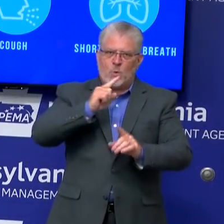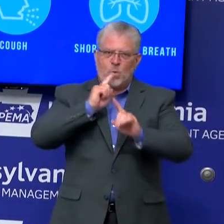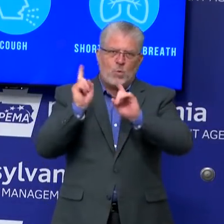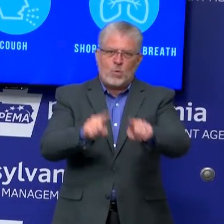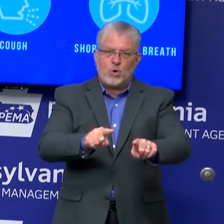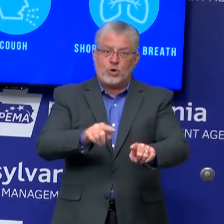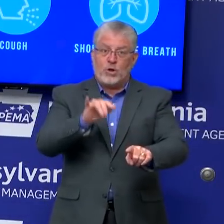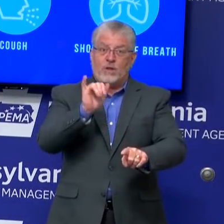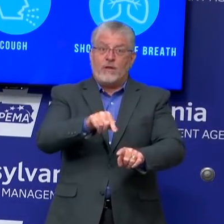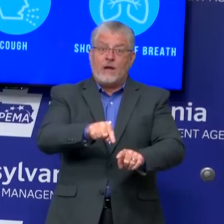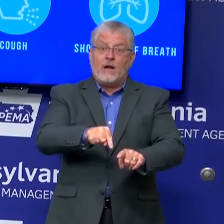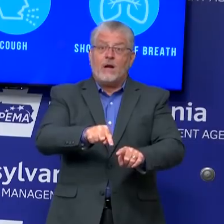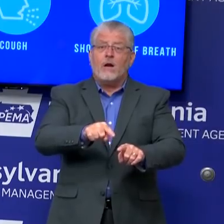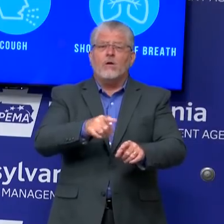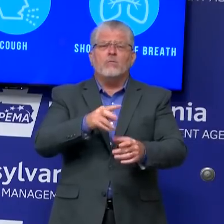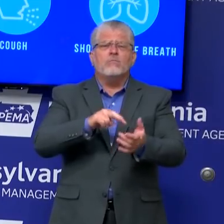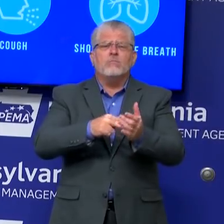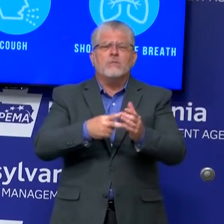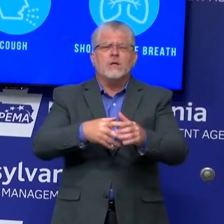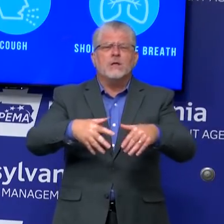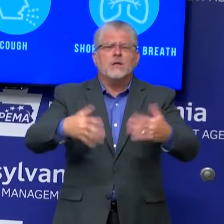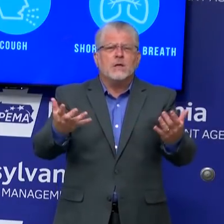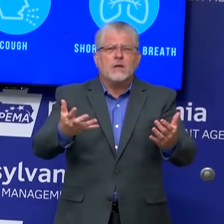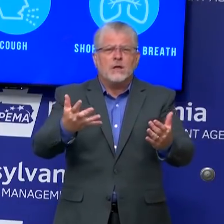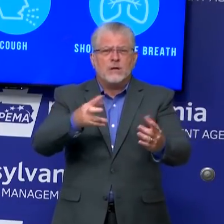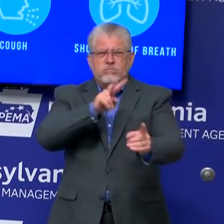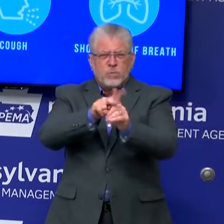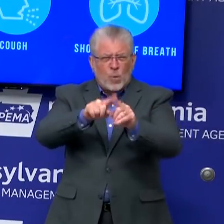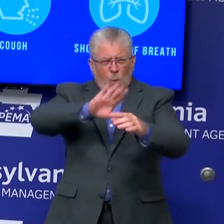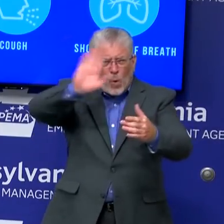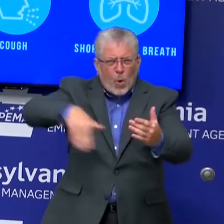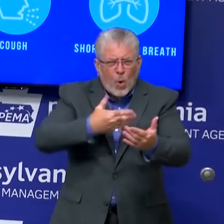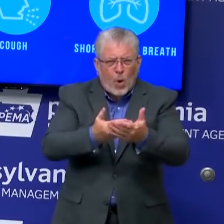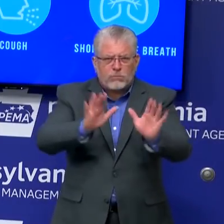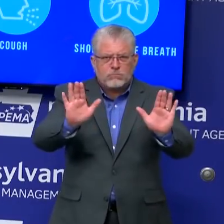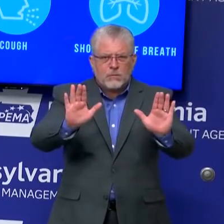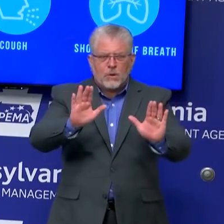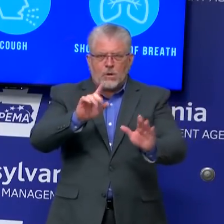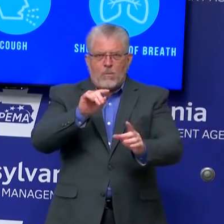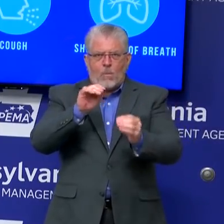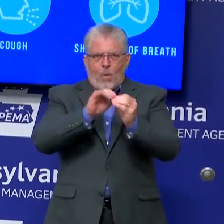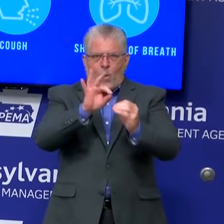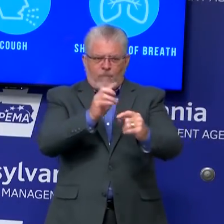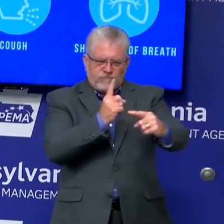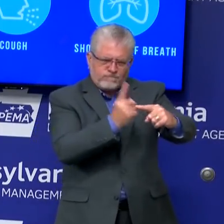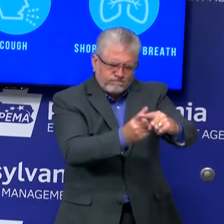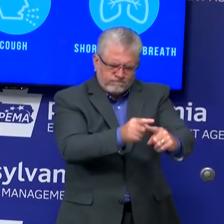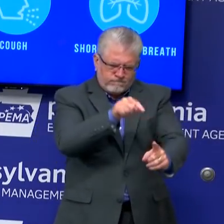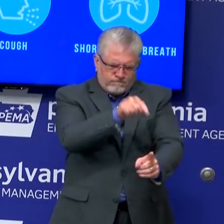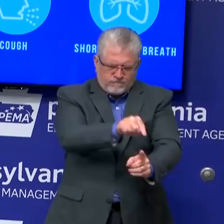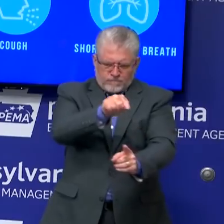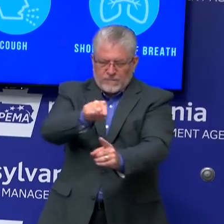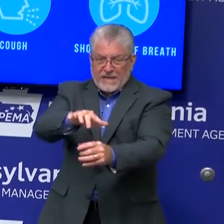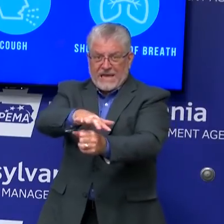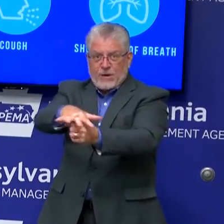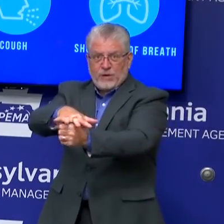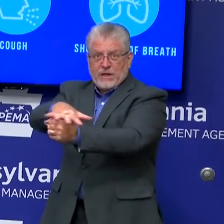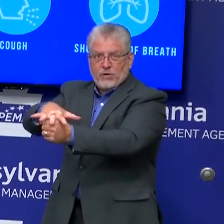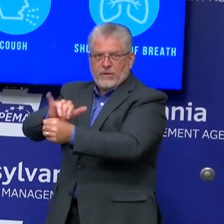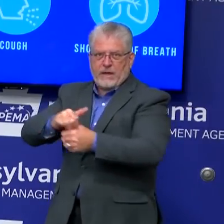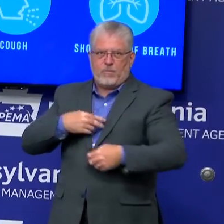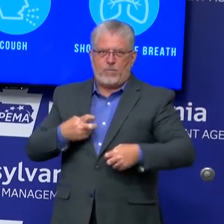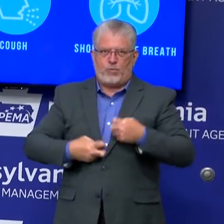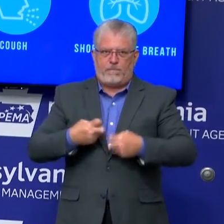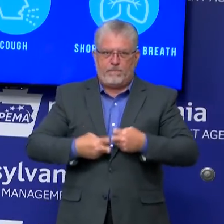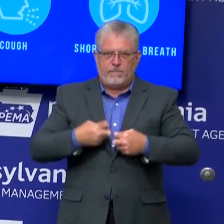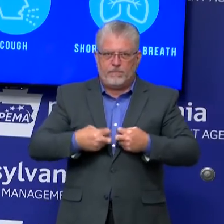prevent repeating the cycle that we saw in the spring. As the governor mentioned, we have gained a great